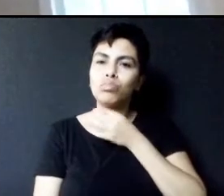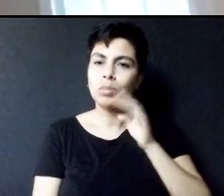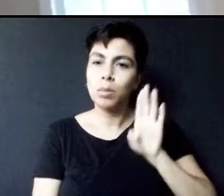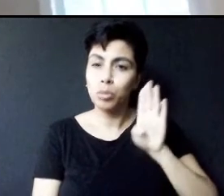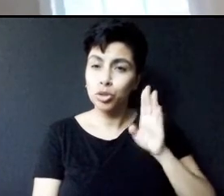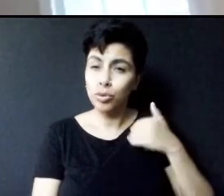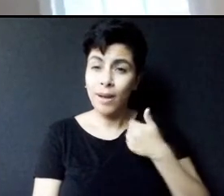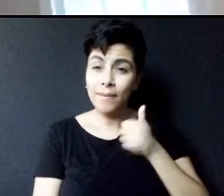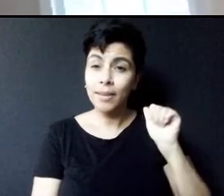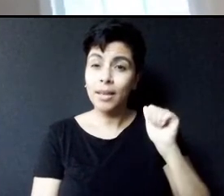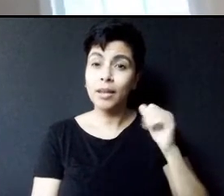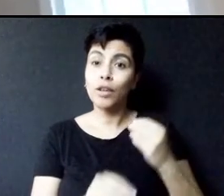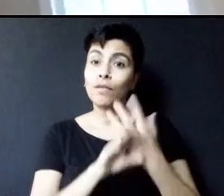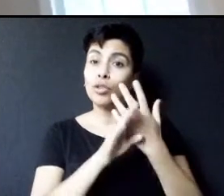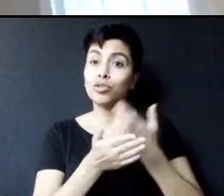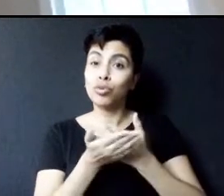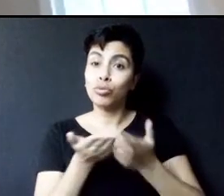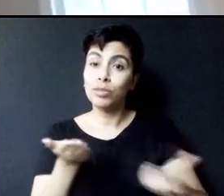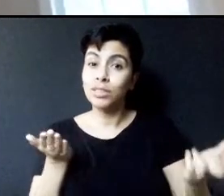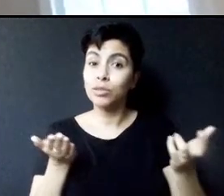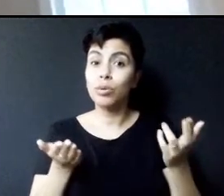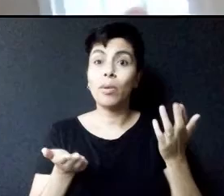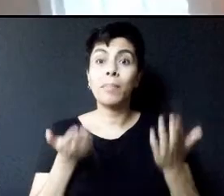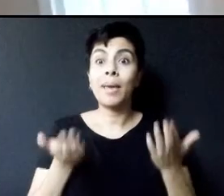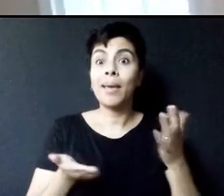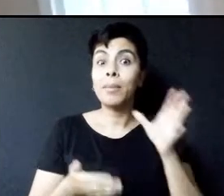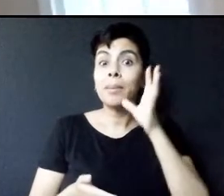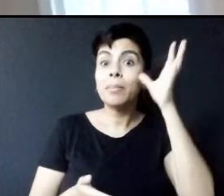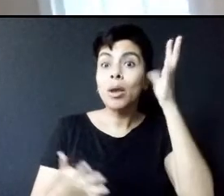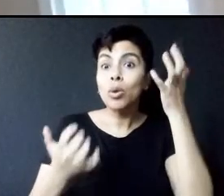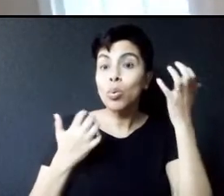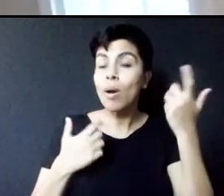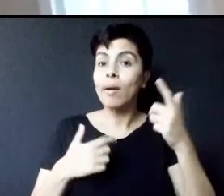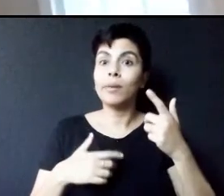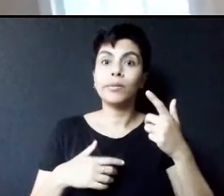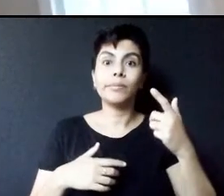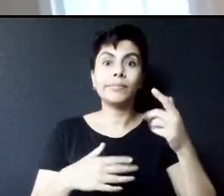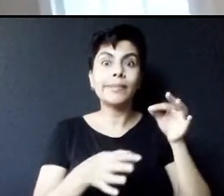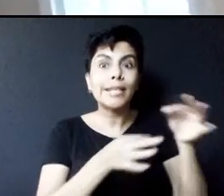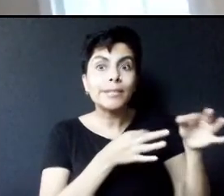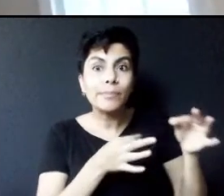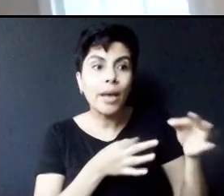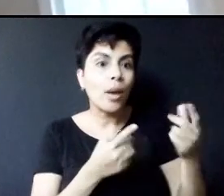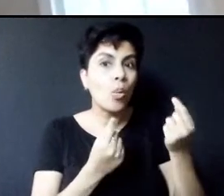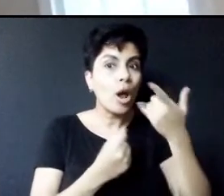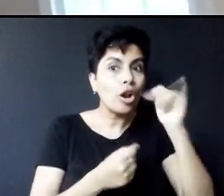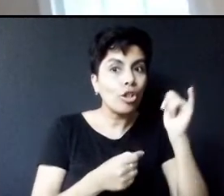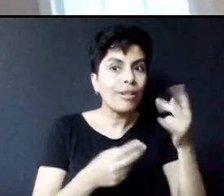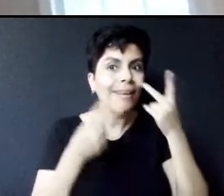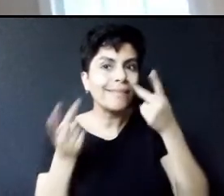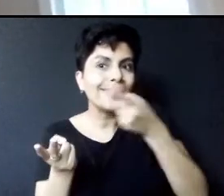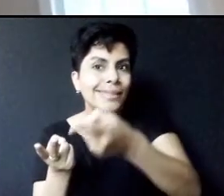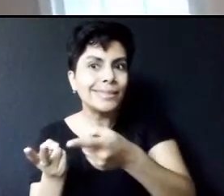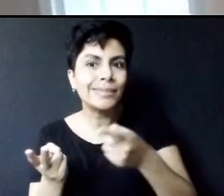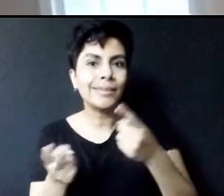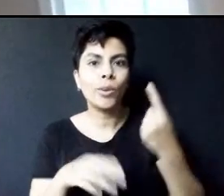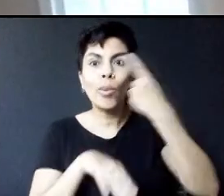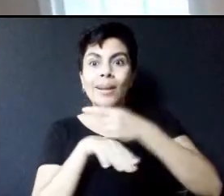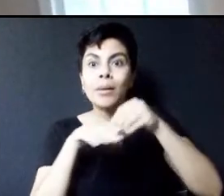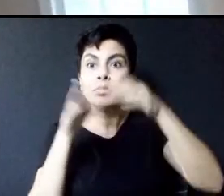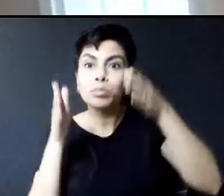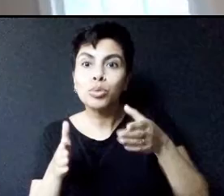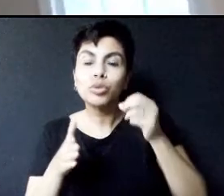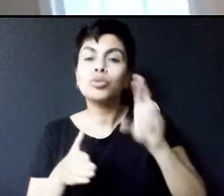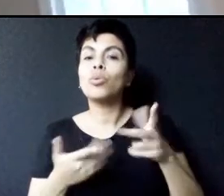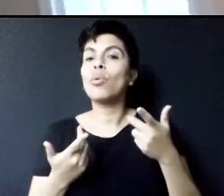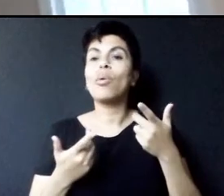Boston Children's Museum have any virtual resources for parents that would like to talk about what it might look like to visit the museum with their child one day,